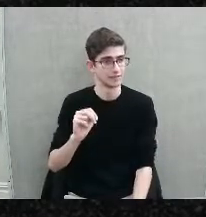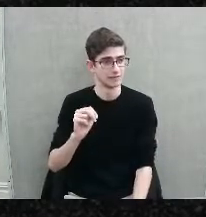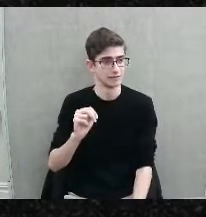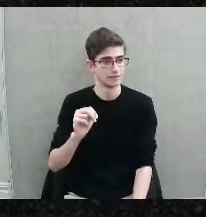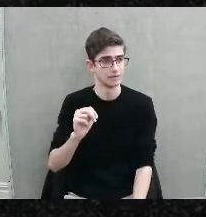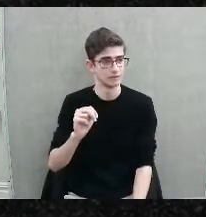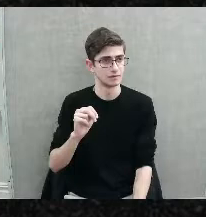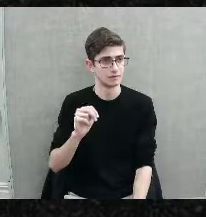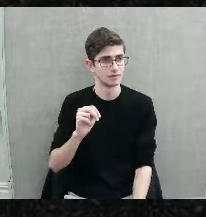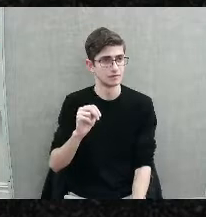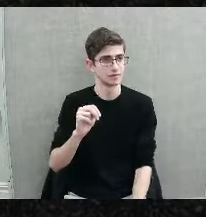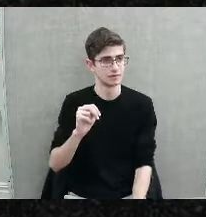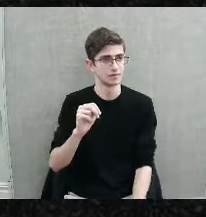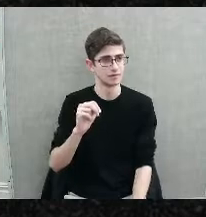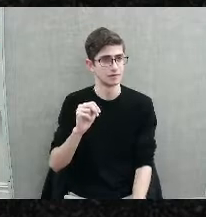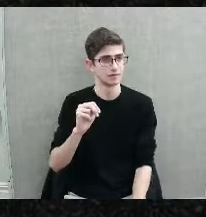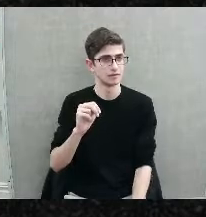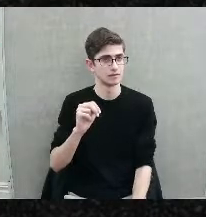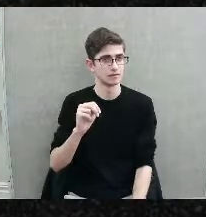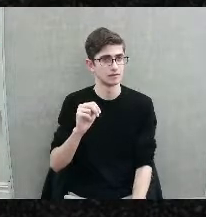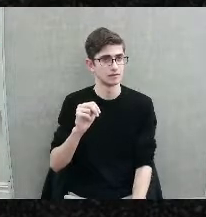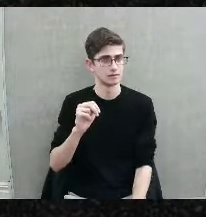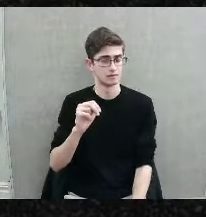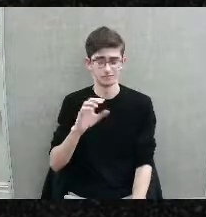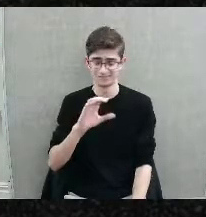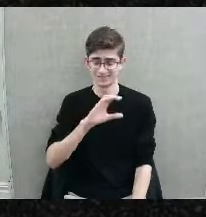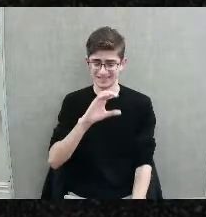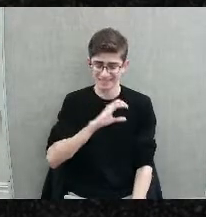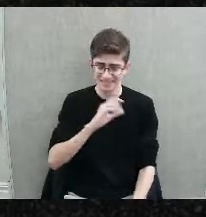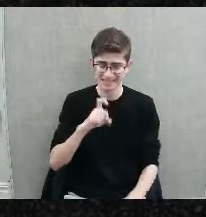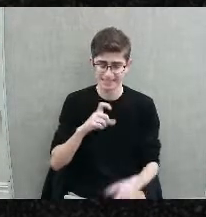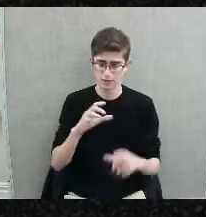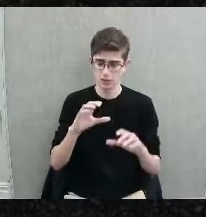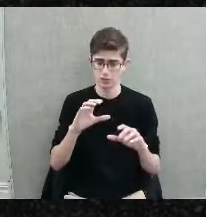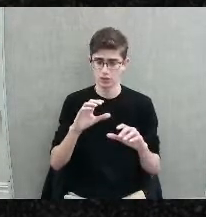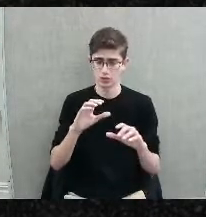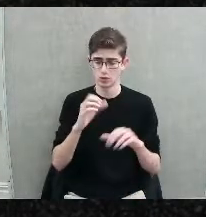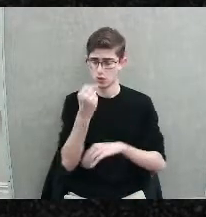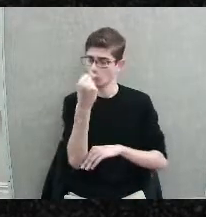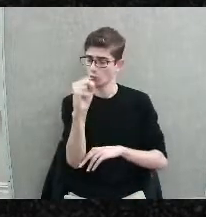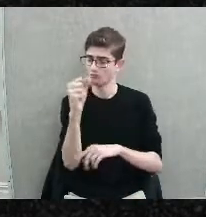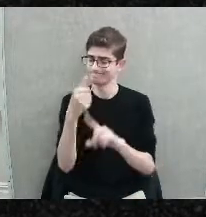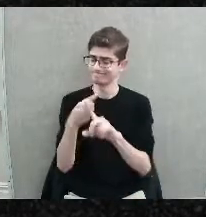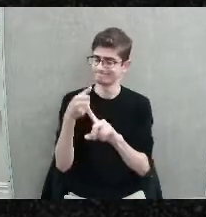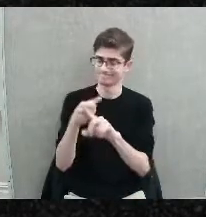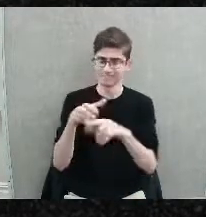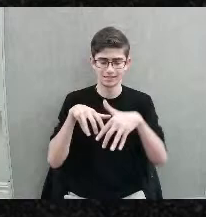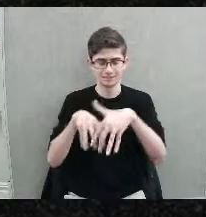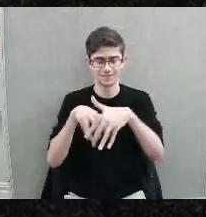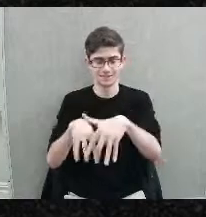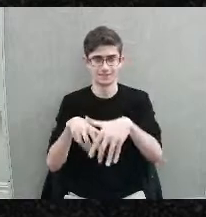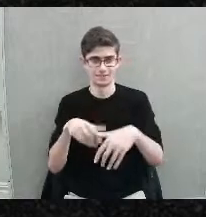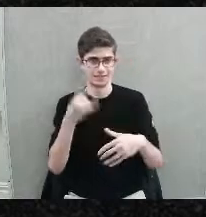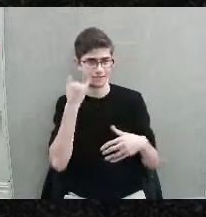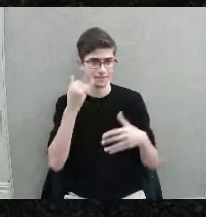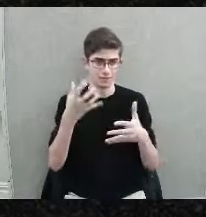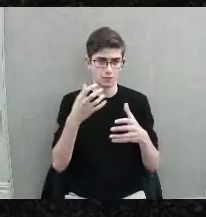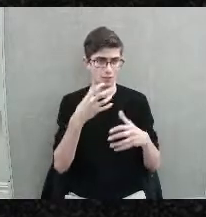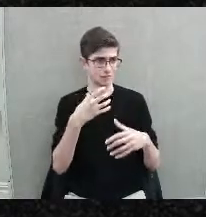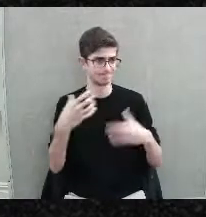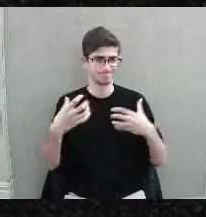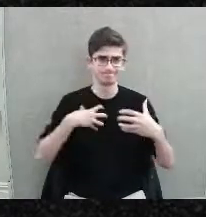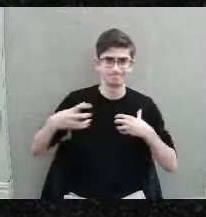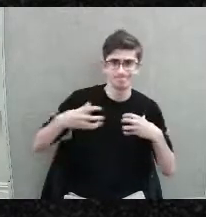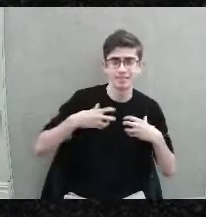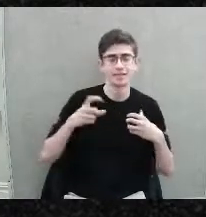as subjects of rights had to organize themselves in order to address the state, to have their causes be listened